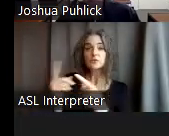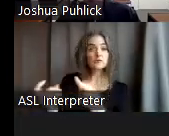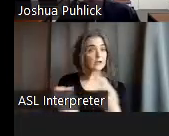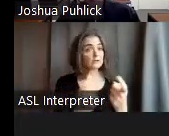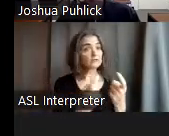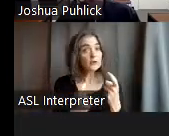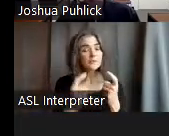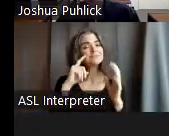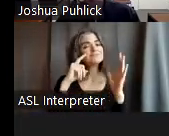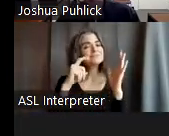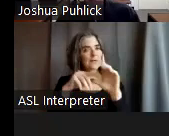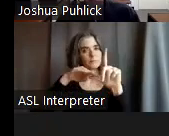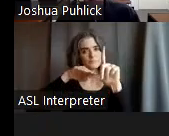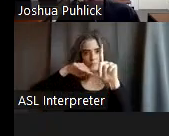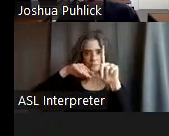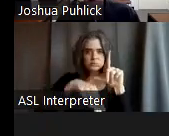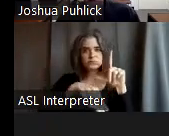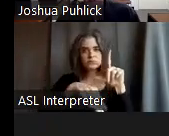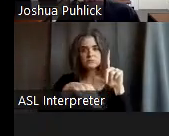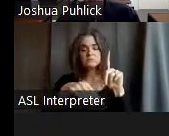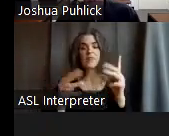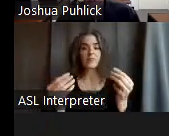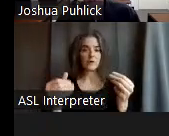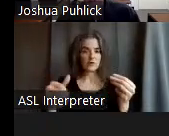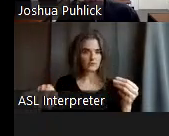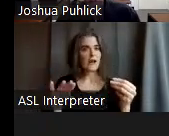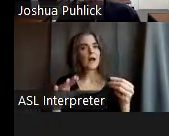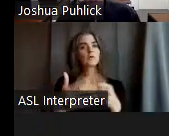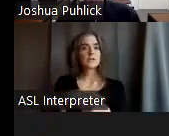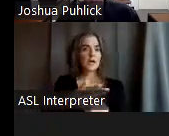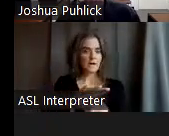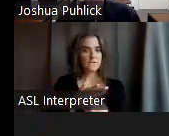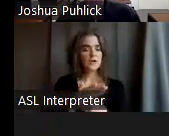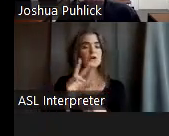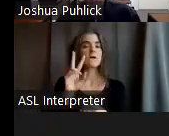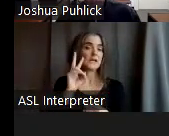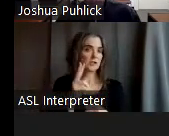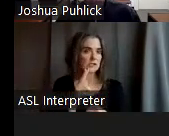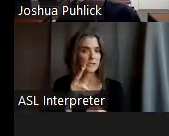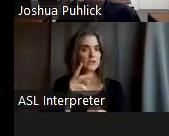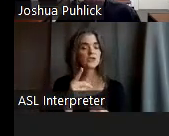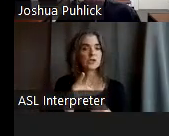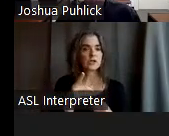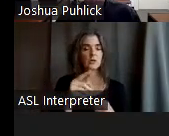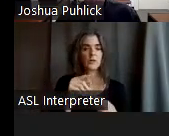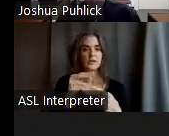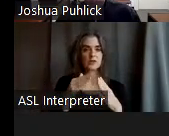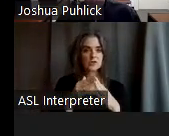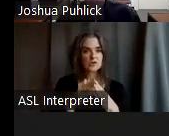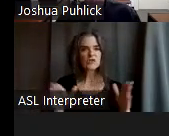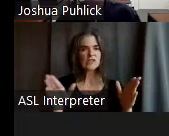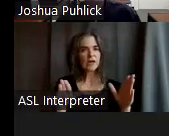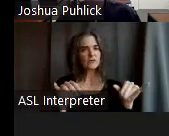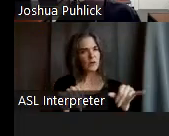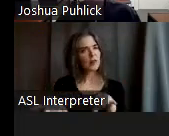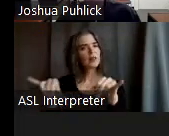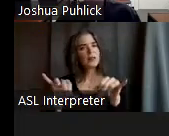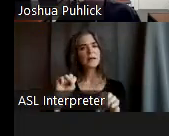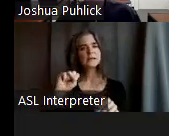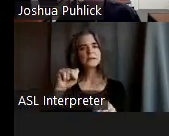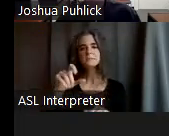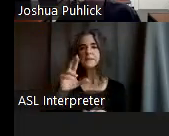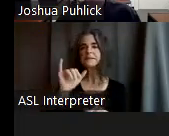see a decline in the ground cover vegetation, this is when a lot of generalist species begin to take a